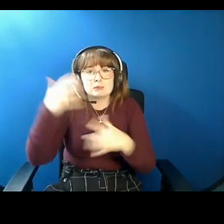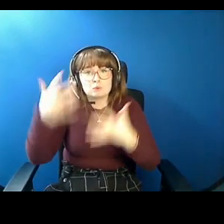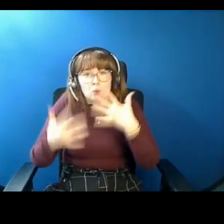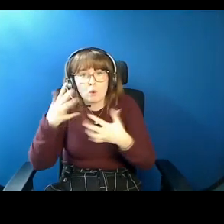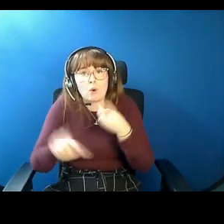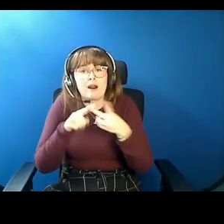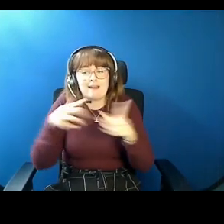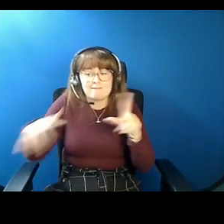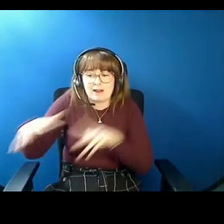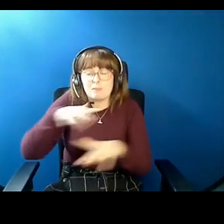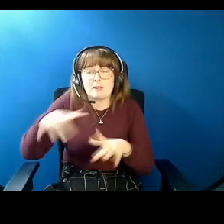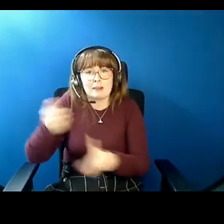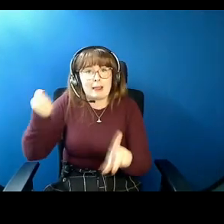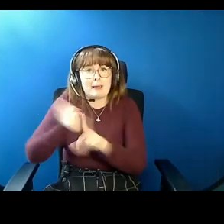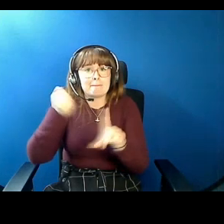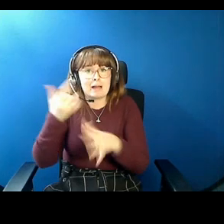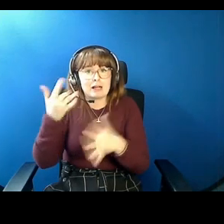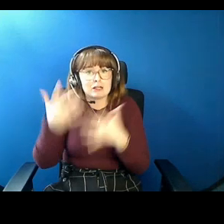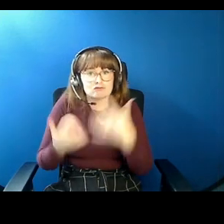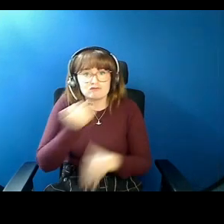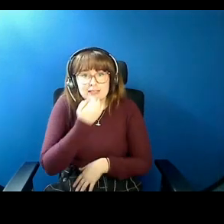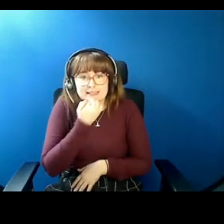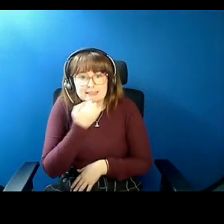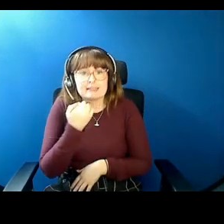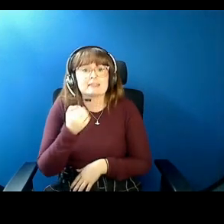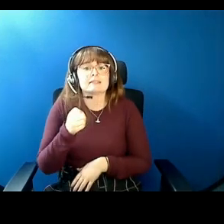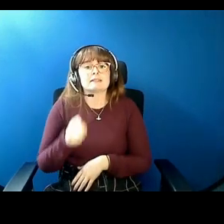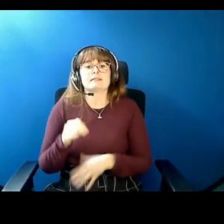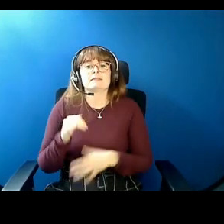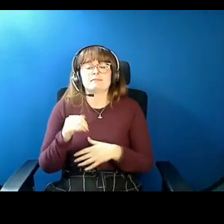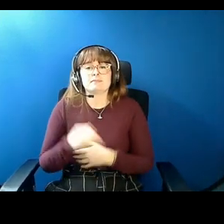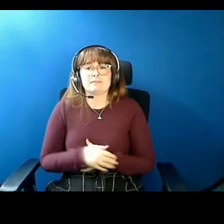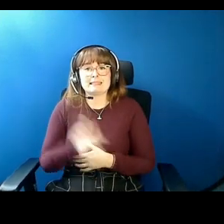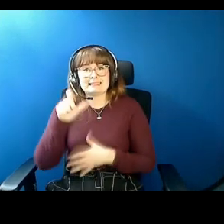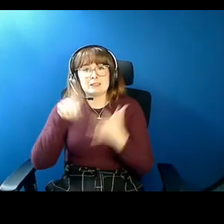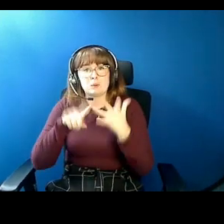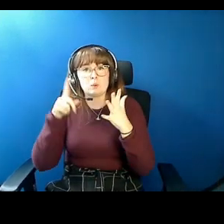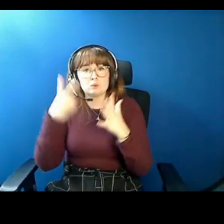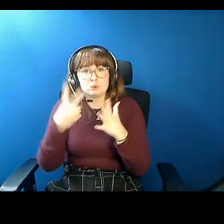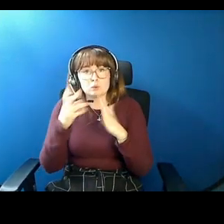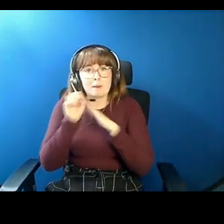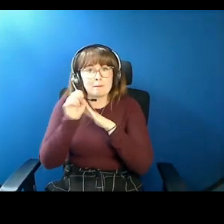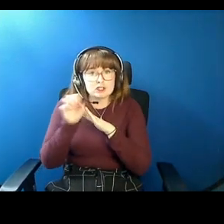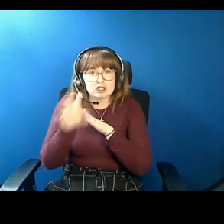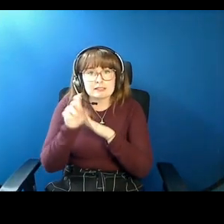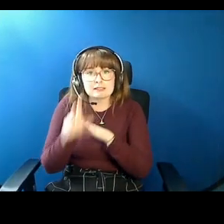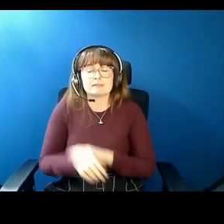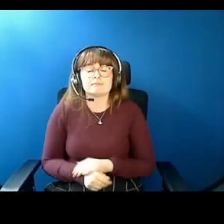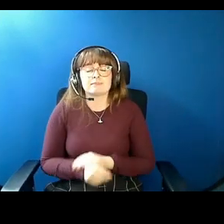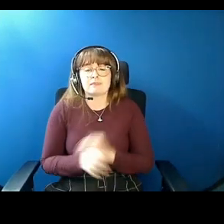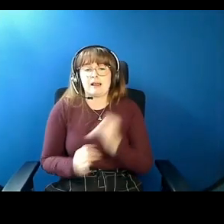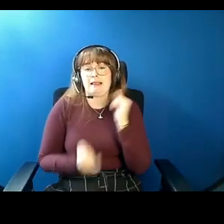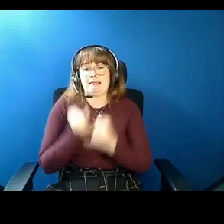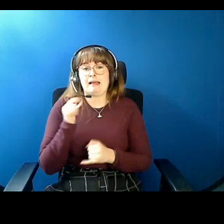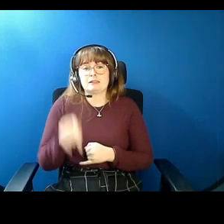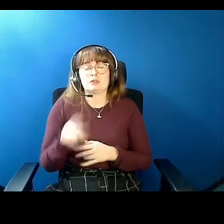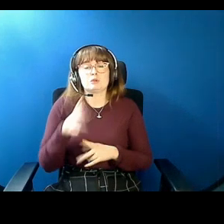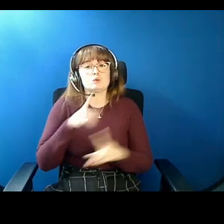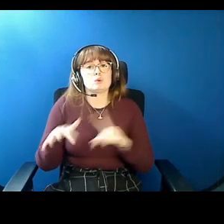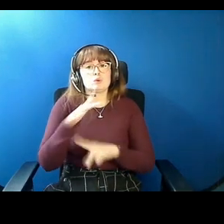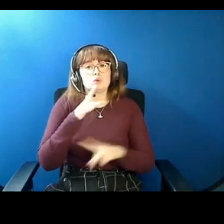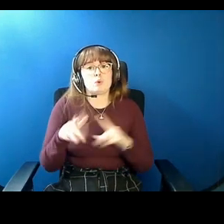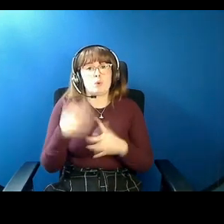rating, the SAP modeled energy consumption, fuel bill, and CO2 emissions values. And then lastly, there's socioeconomic